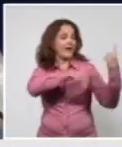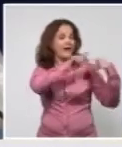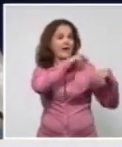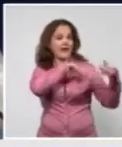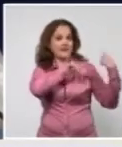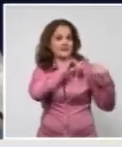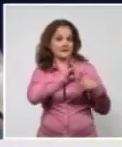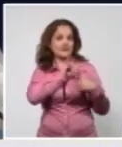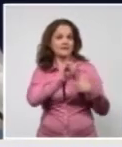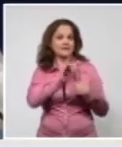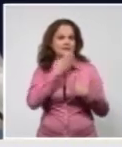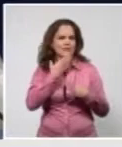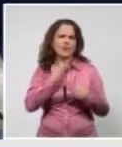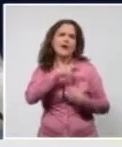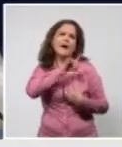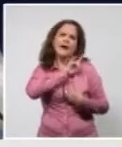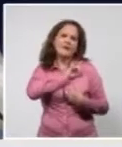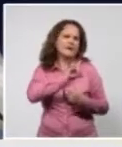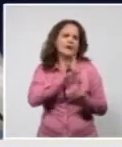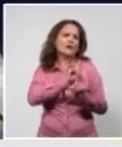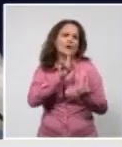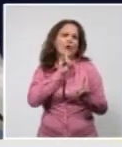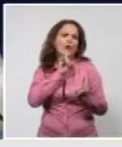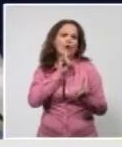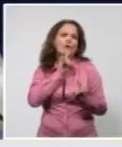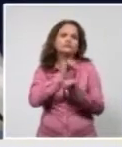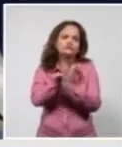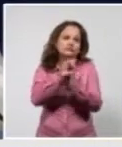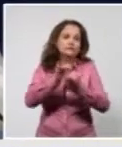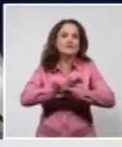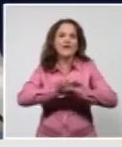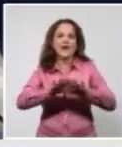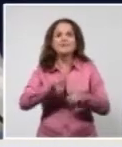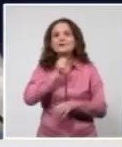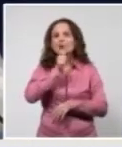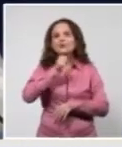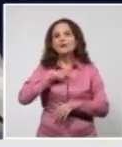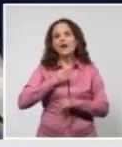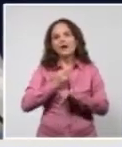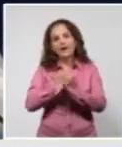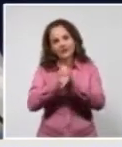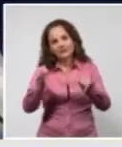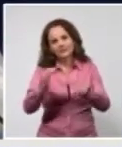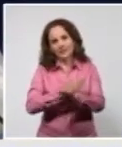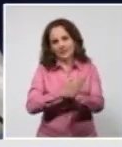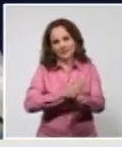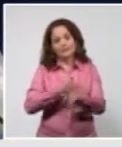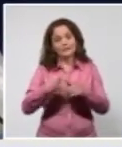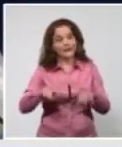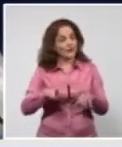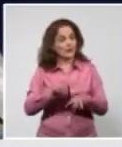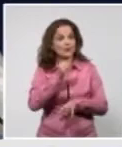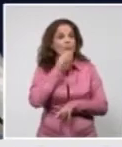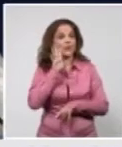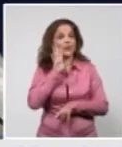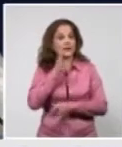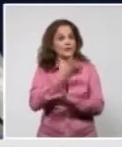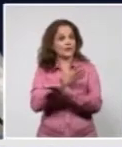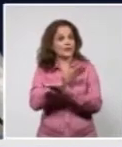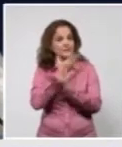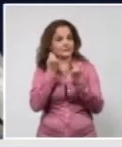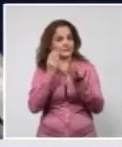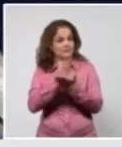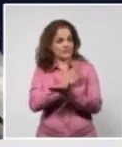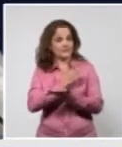Cuban citizen. Yesterday, I did not comment about it because some remarks had already been made by Abdiel.